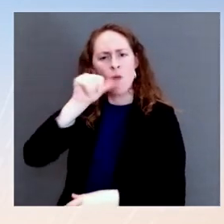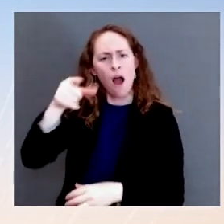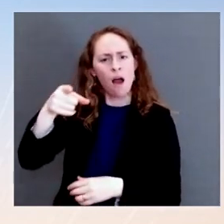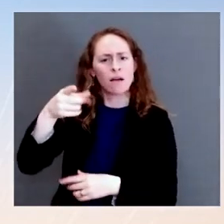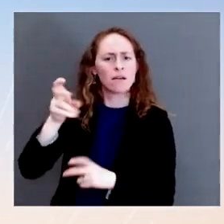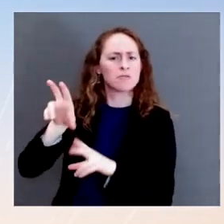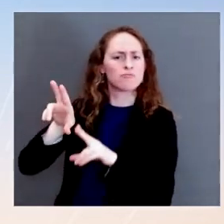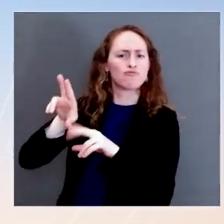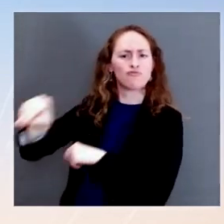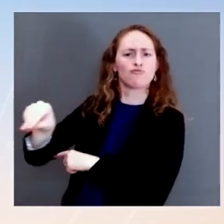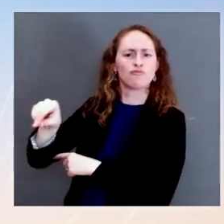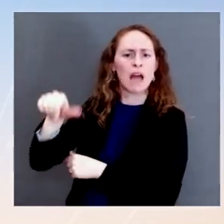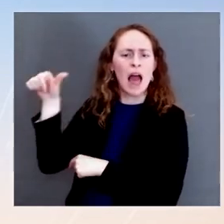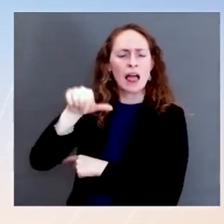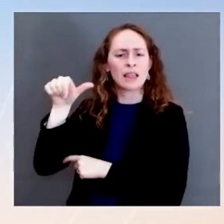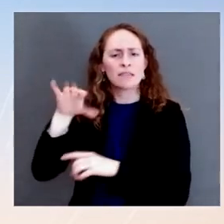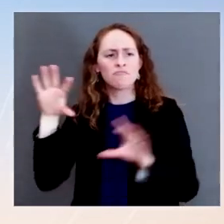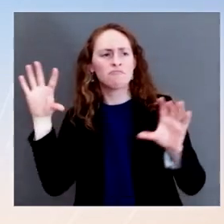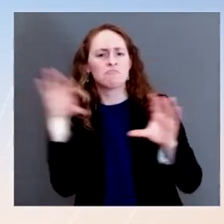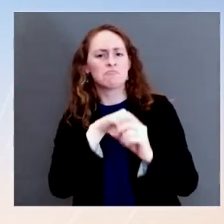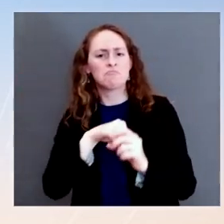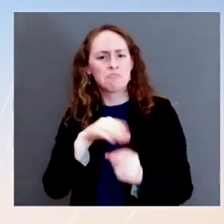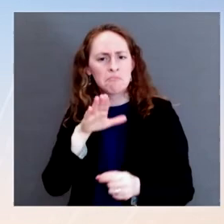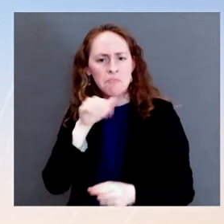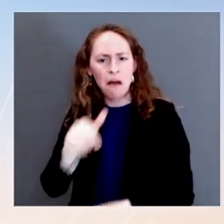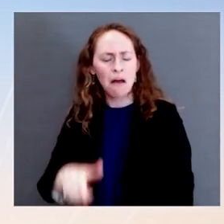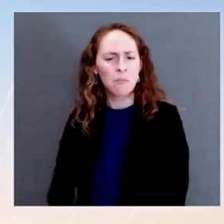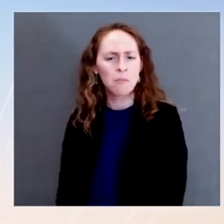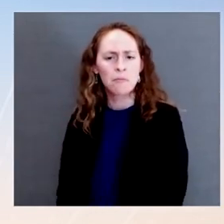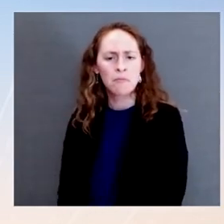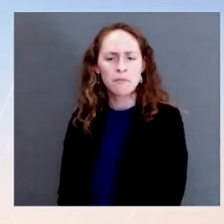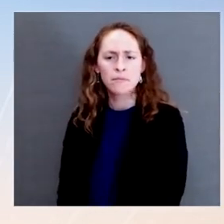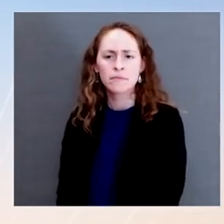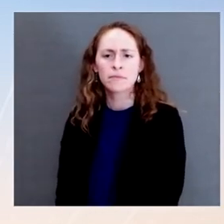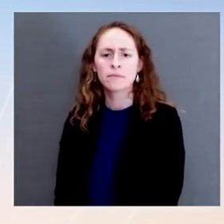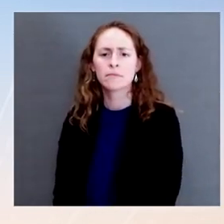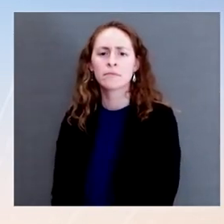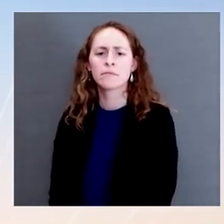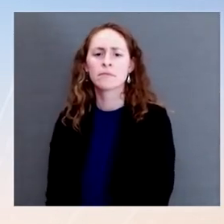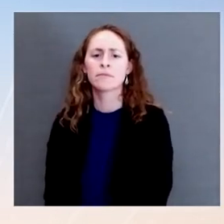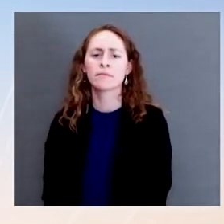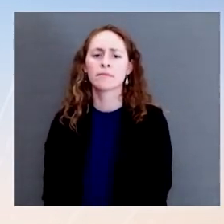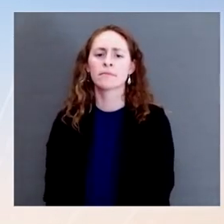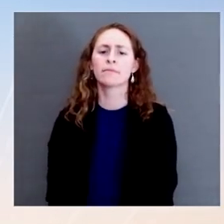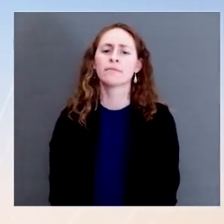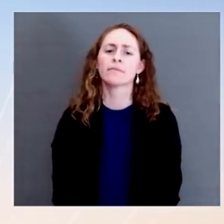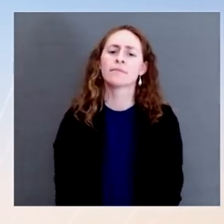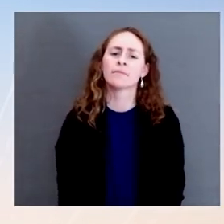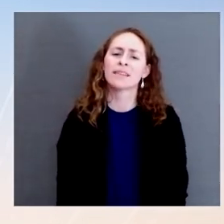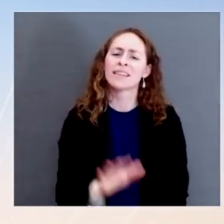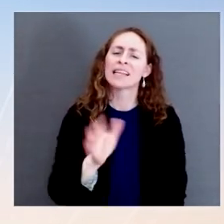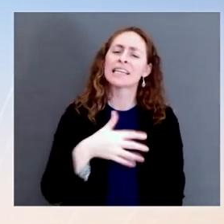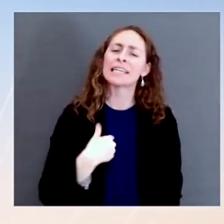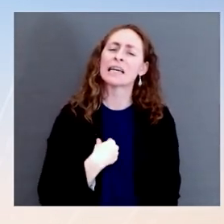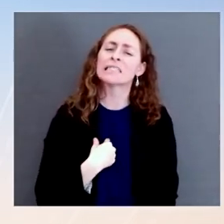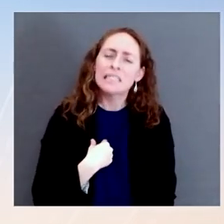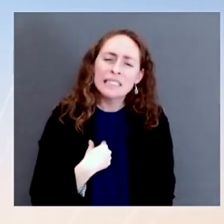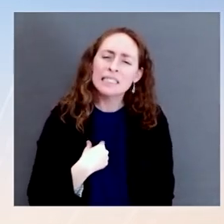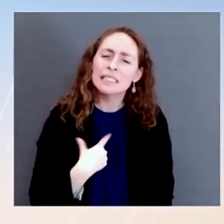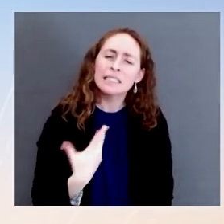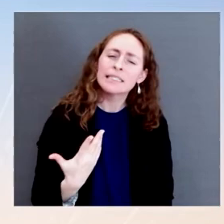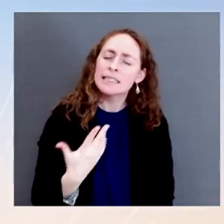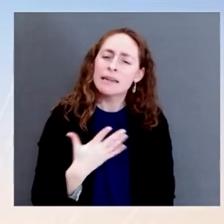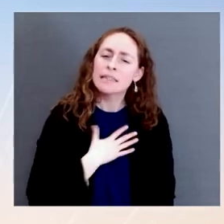athletes who have been training, preparing for this moment, and we felt that we could send a clear message by